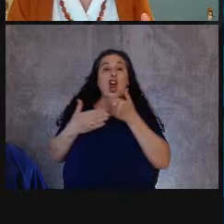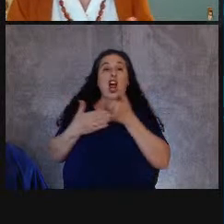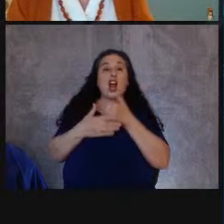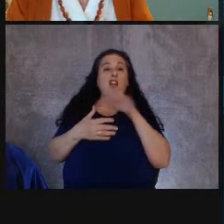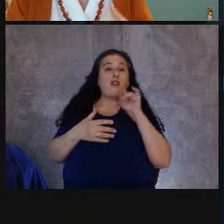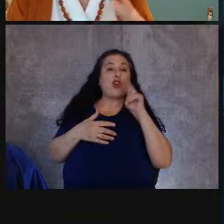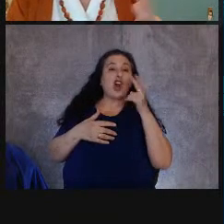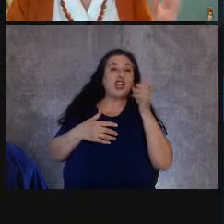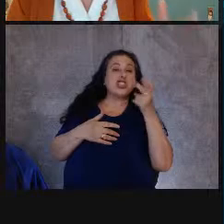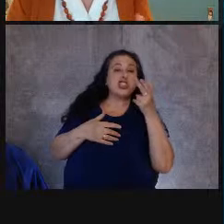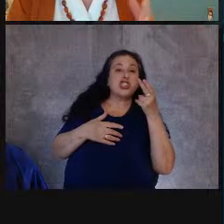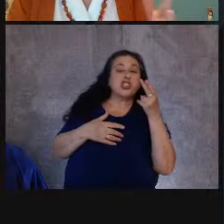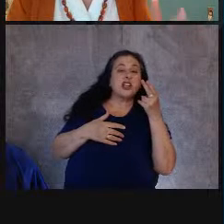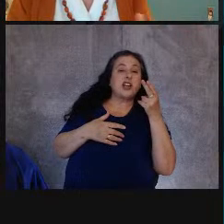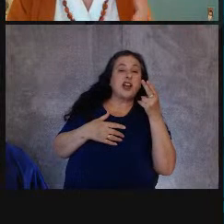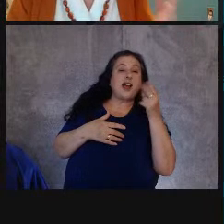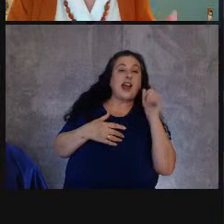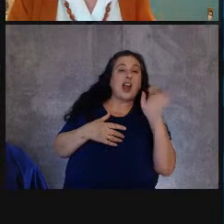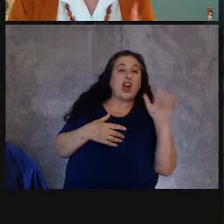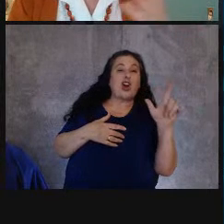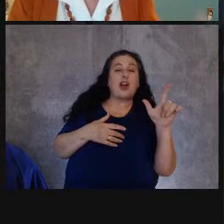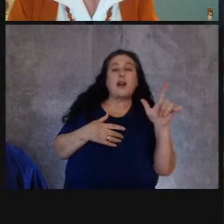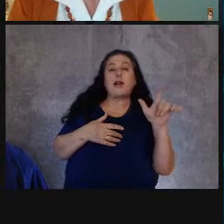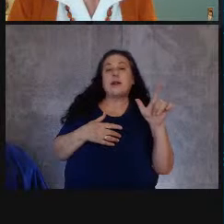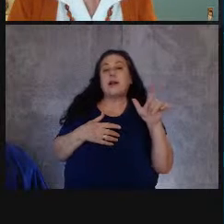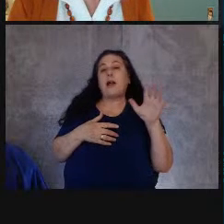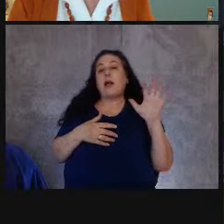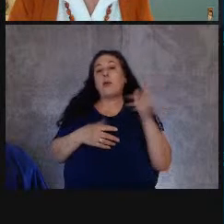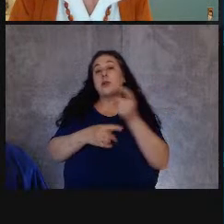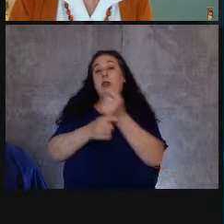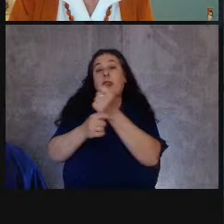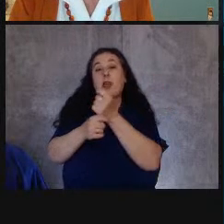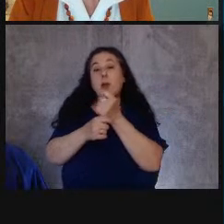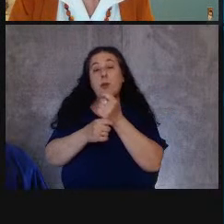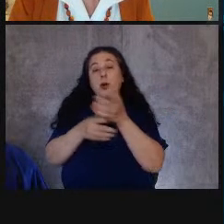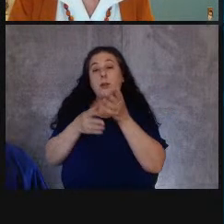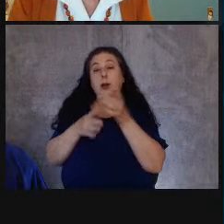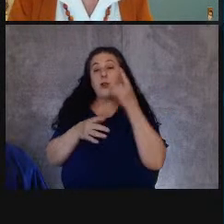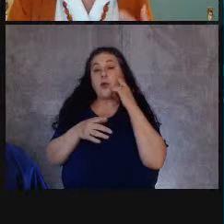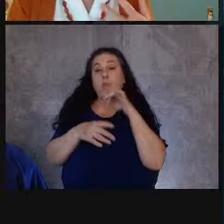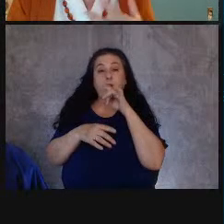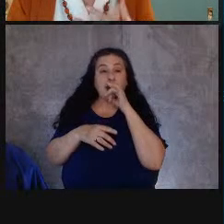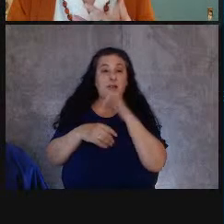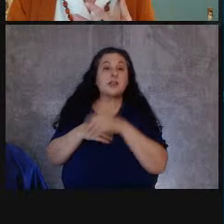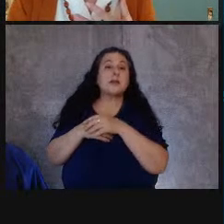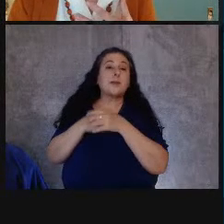And so it was thought to be sort of a therapeutic measure for these kids.